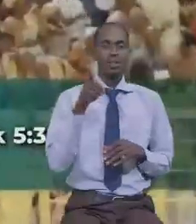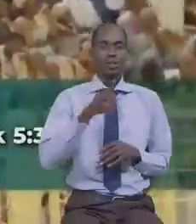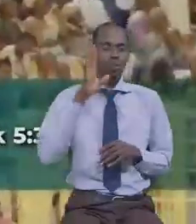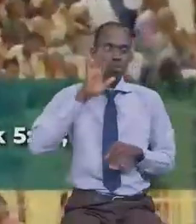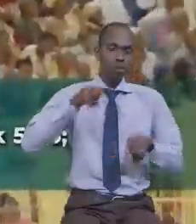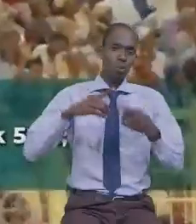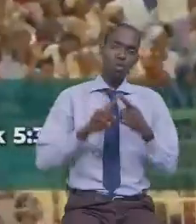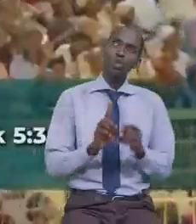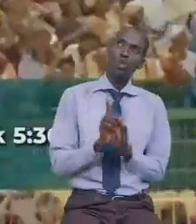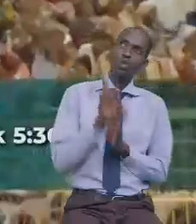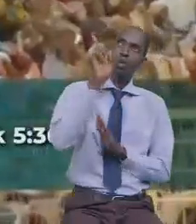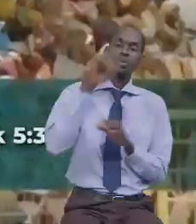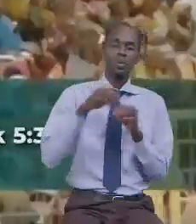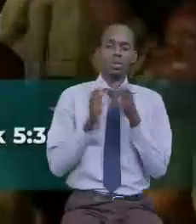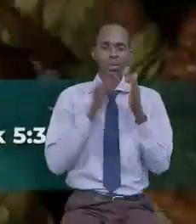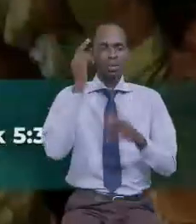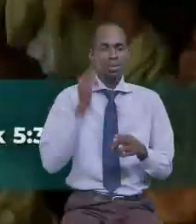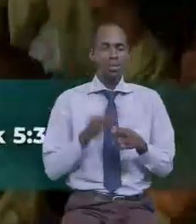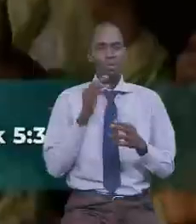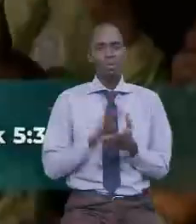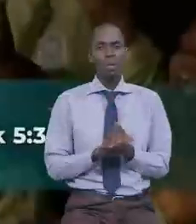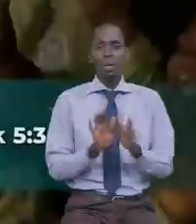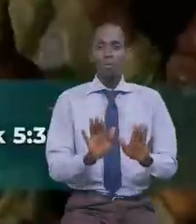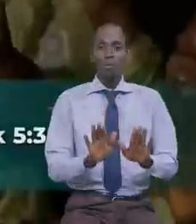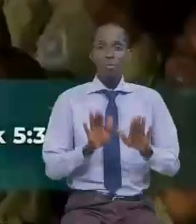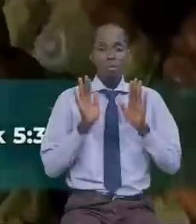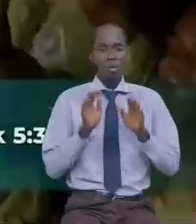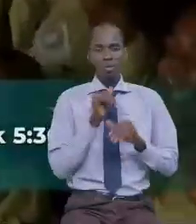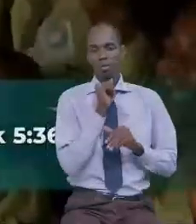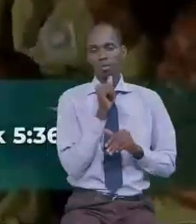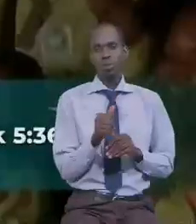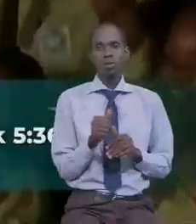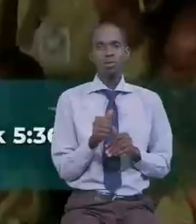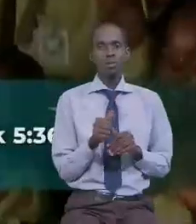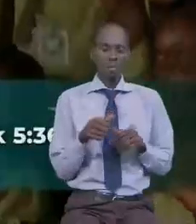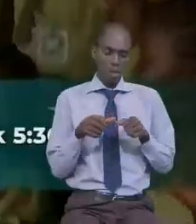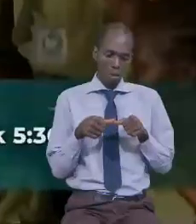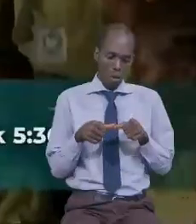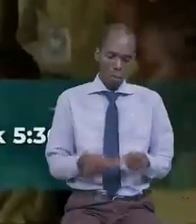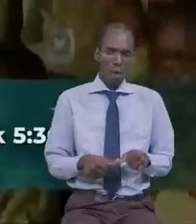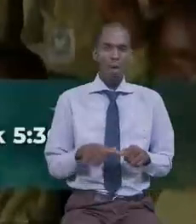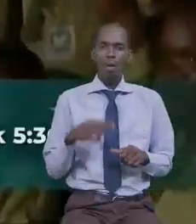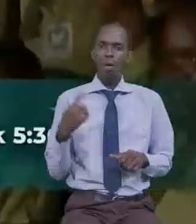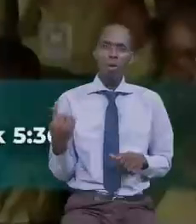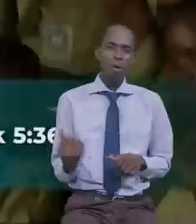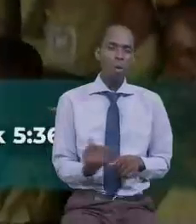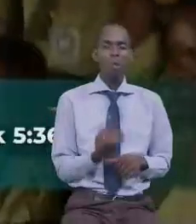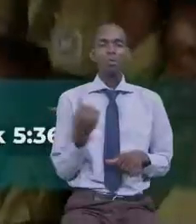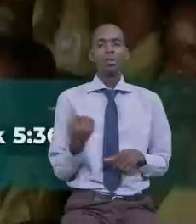in Jesus' name. Fear not. Abide always.